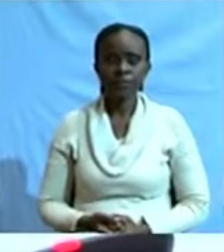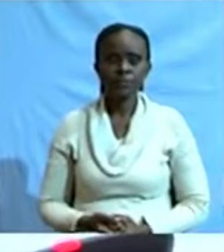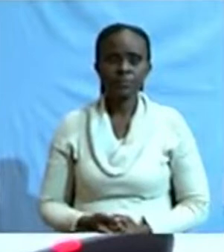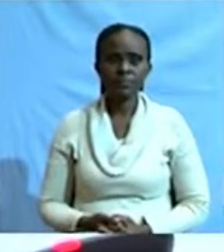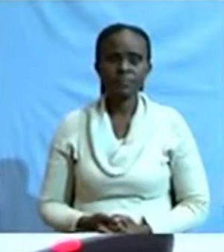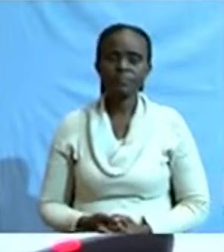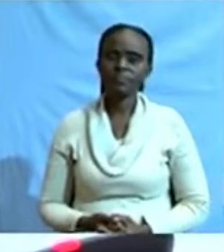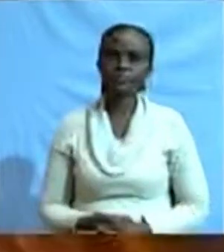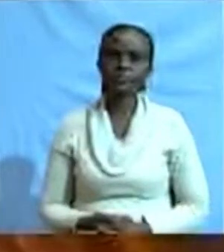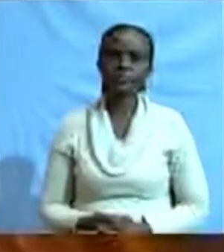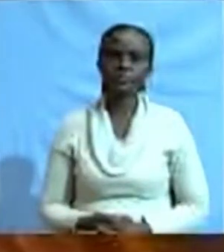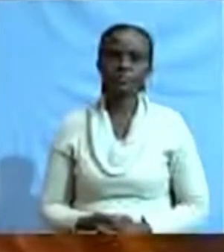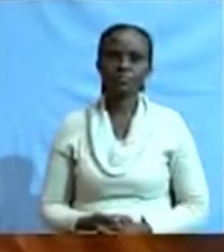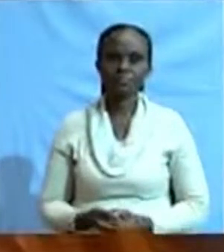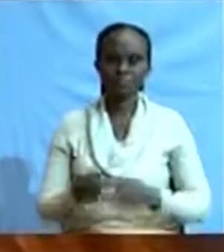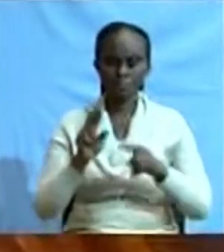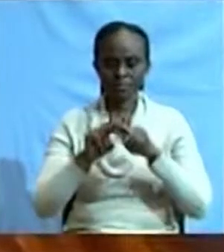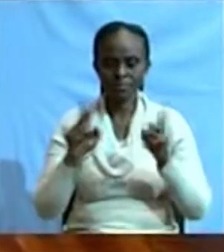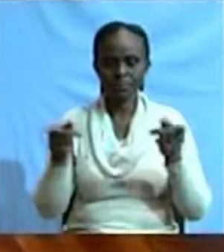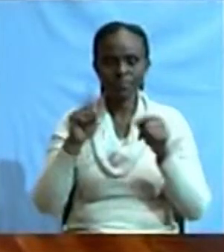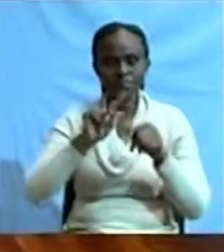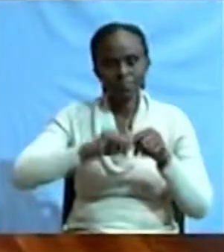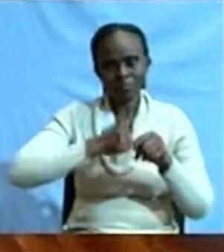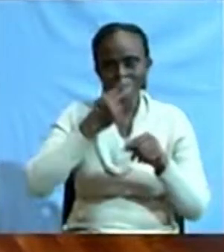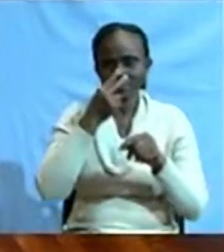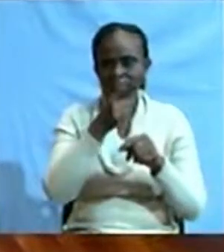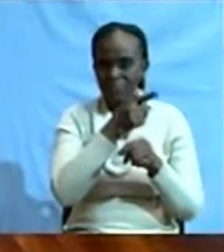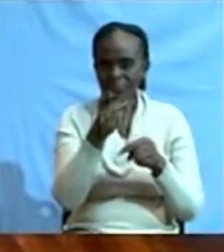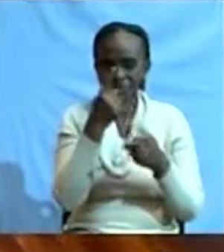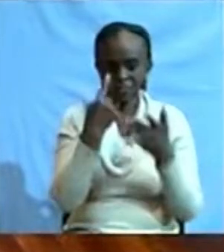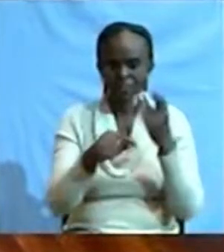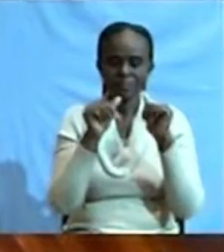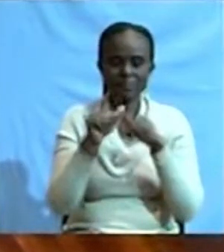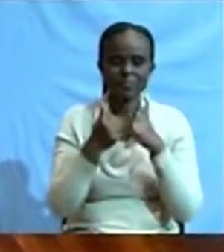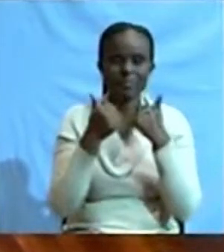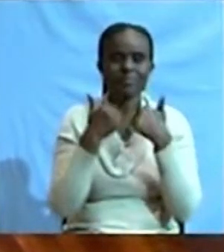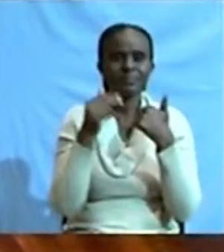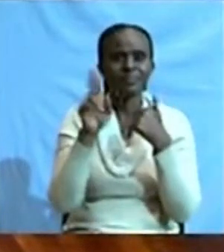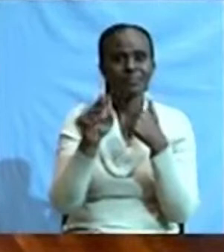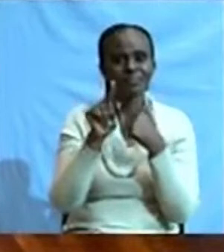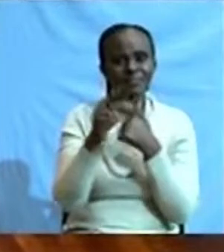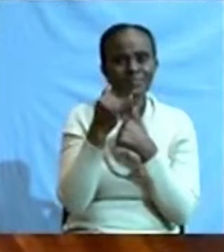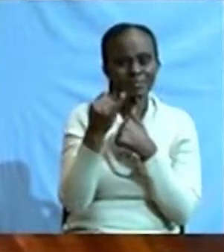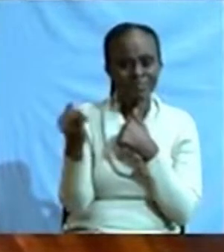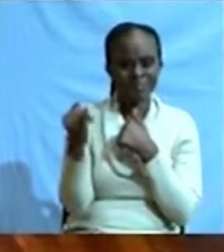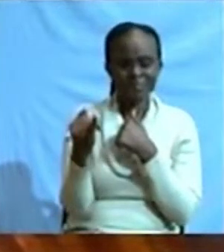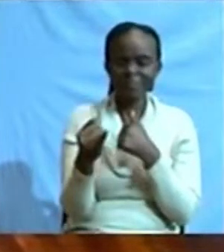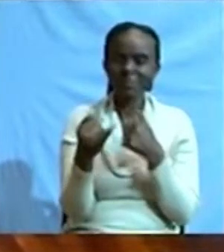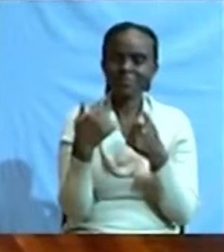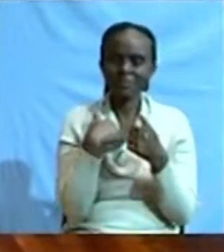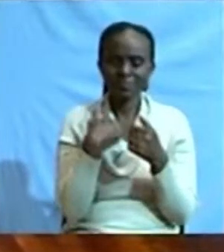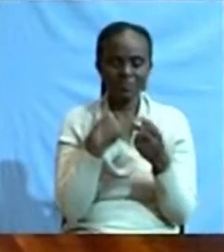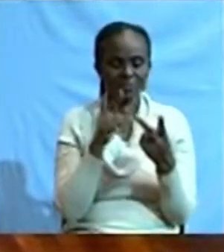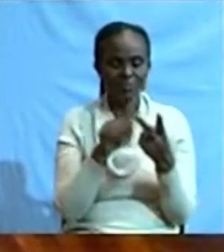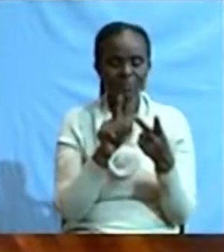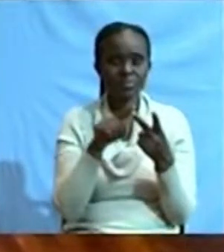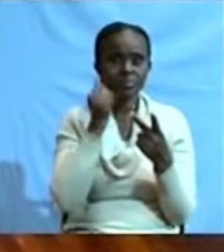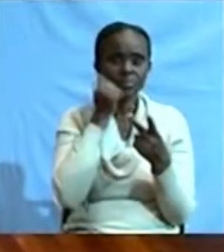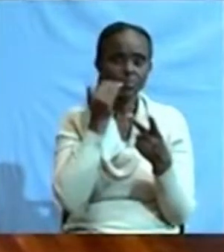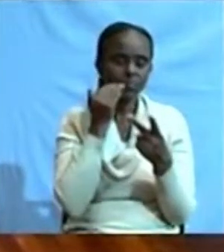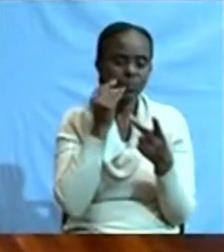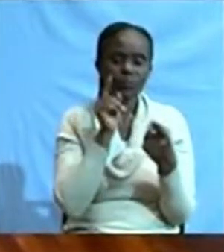Yeah, when we are looking at what we are to actually enforce, the issues that there are two, they are residential, and then